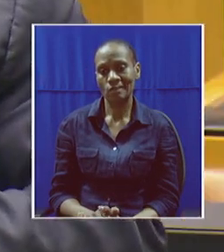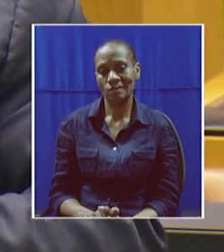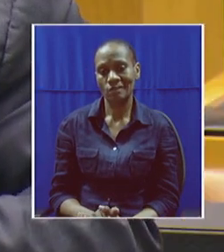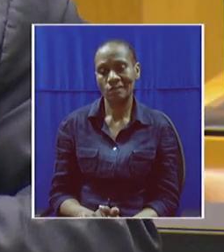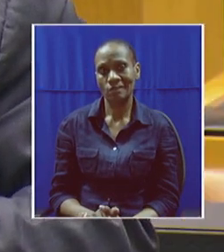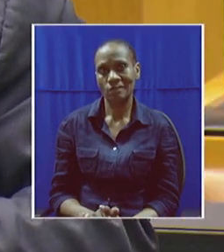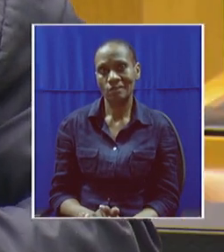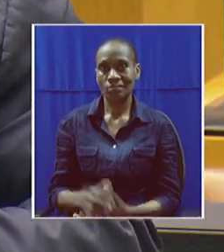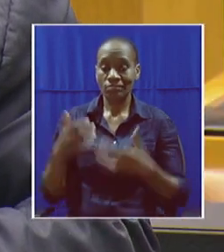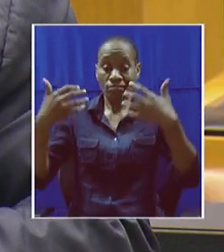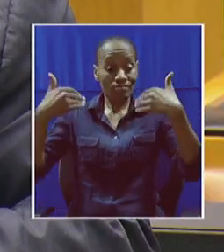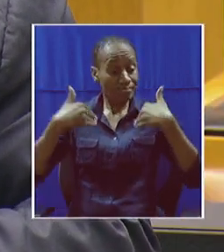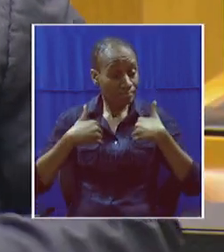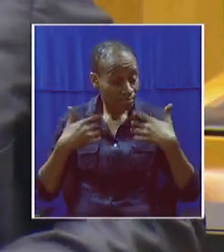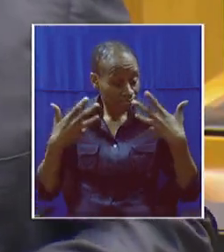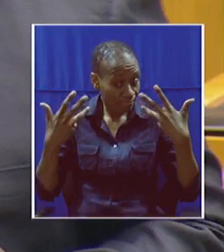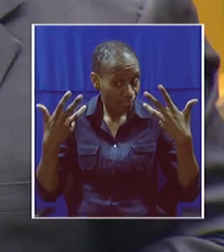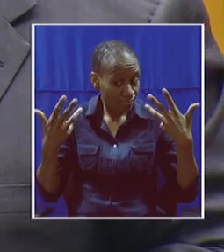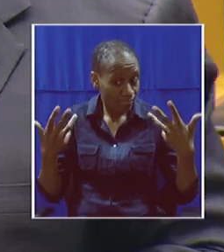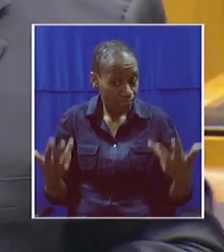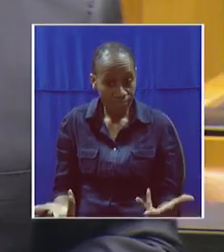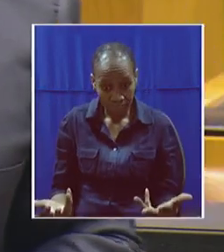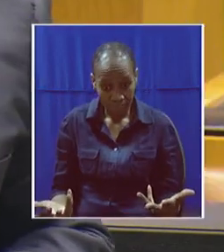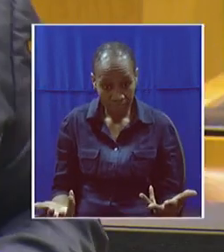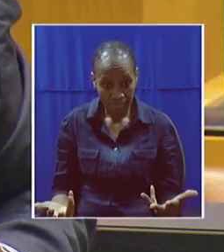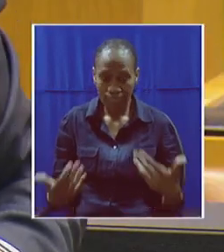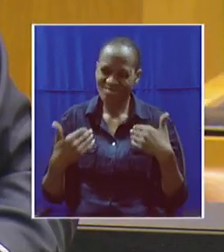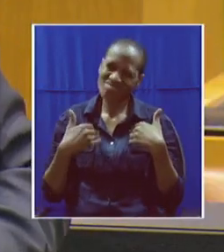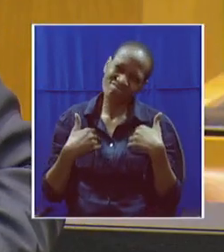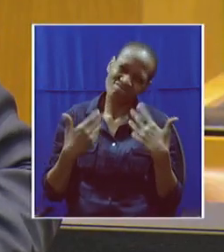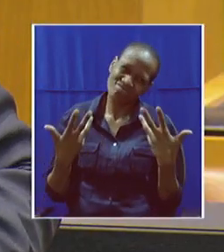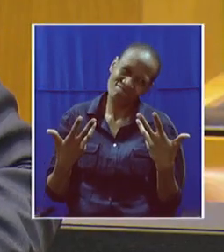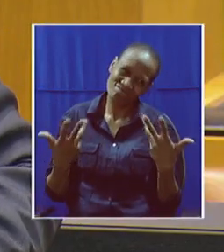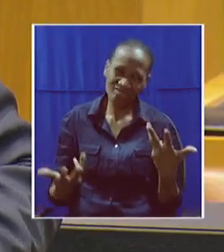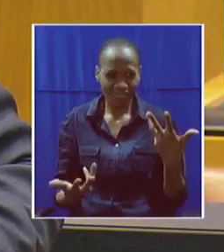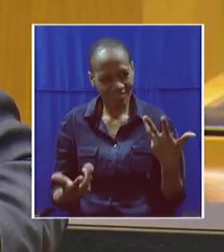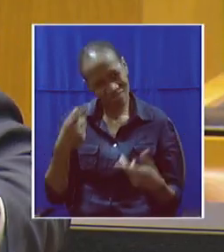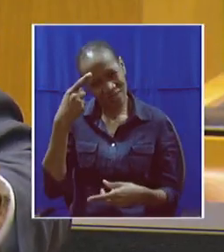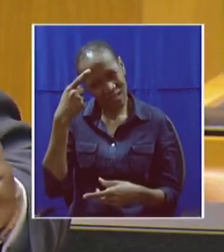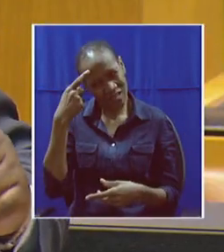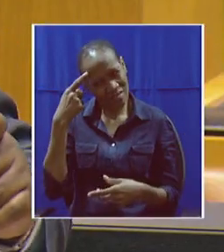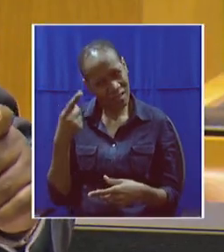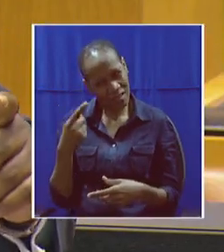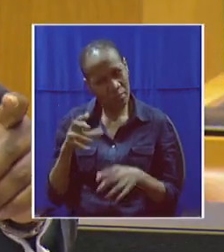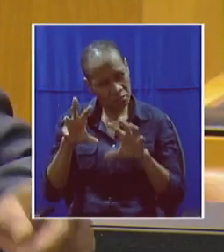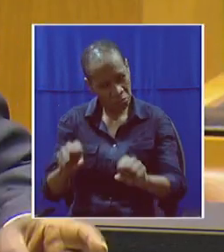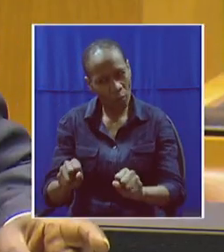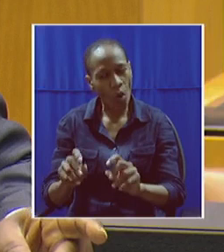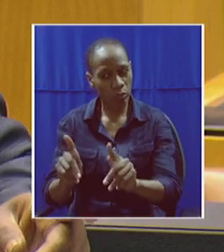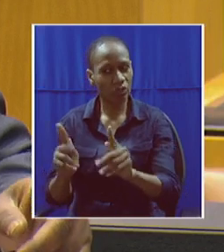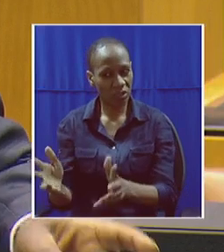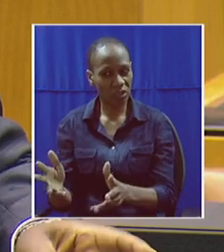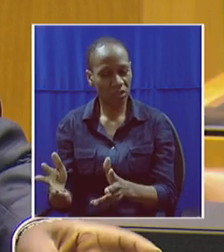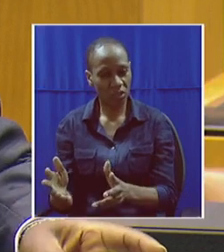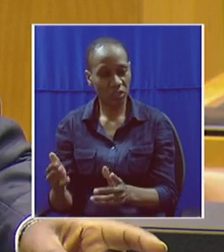minister I uh I think you should take advantage of the questions